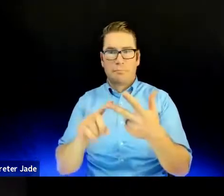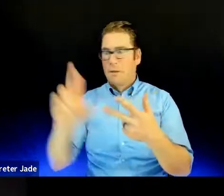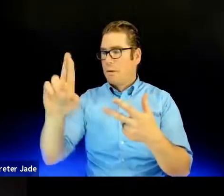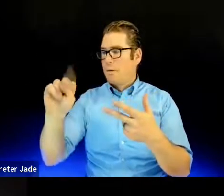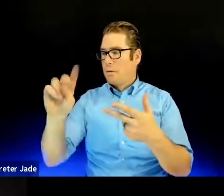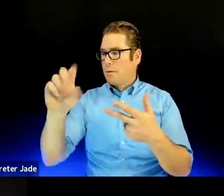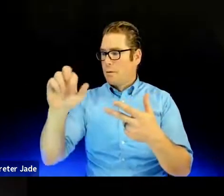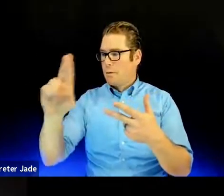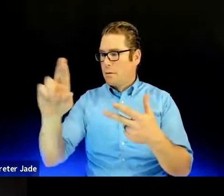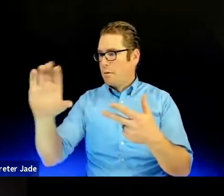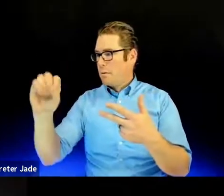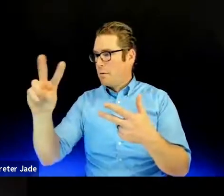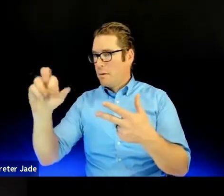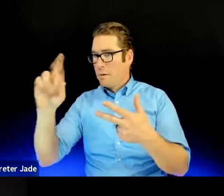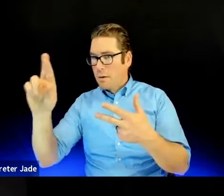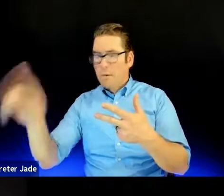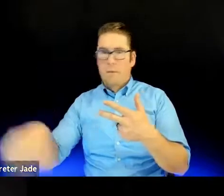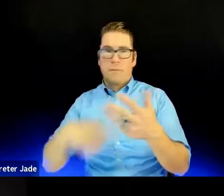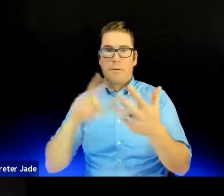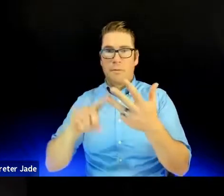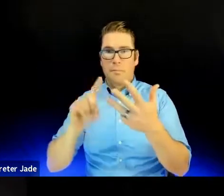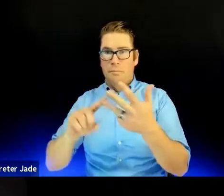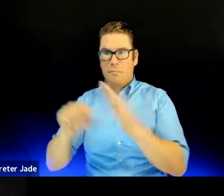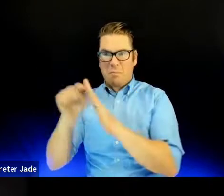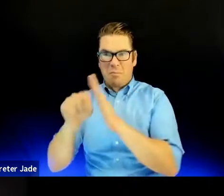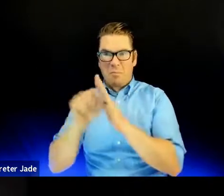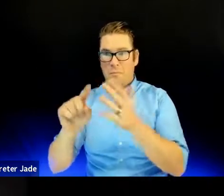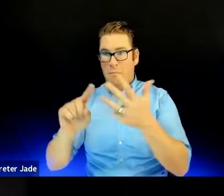and then after that I got promoted to be a sergeant on patrol.